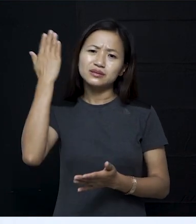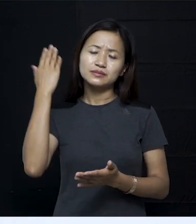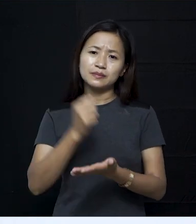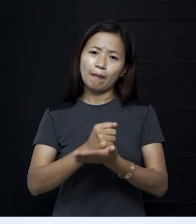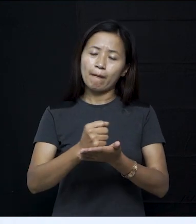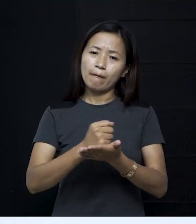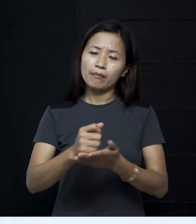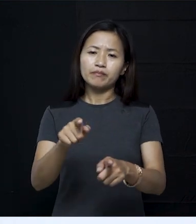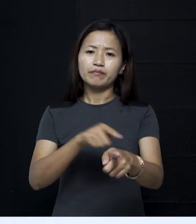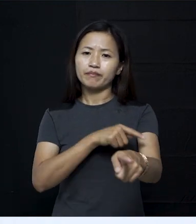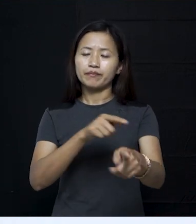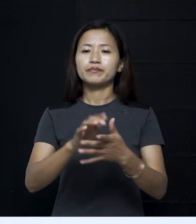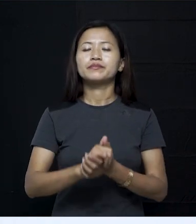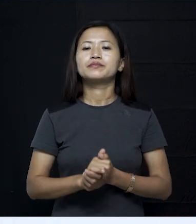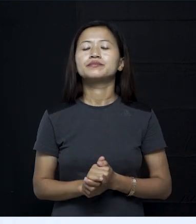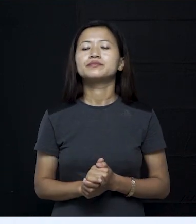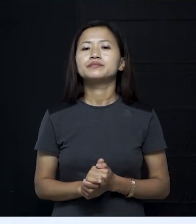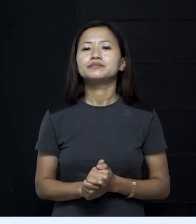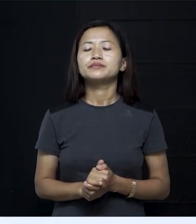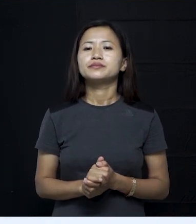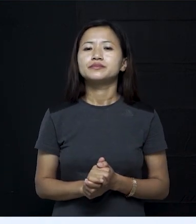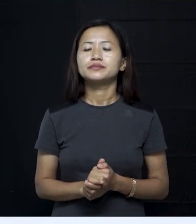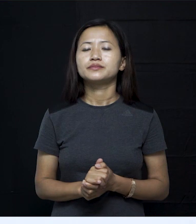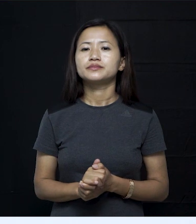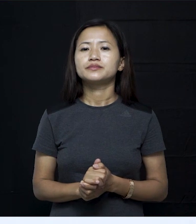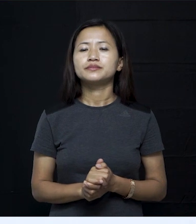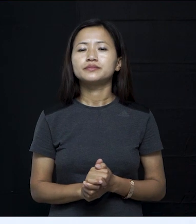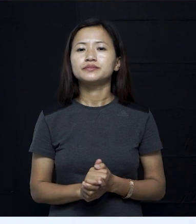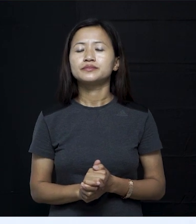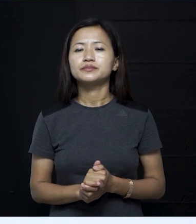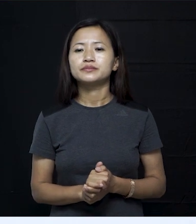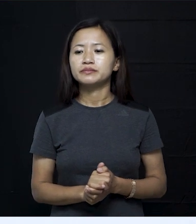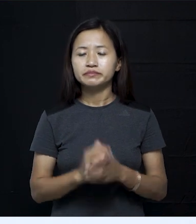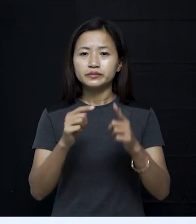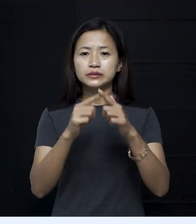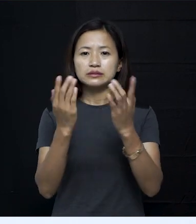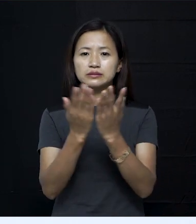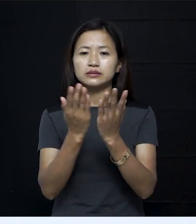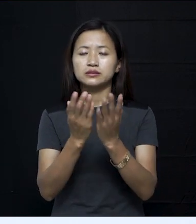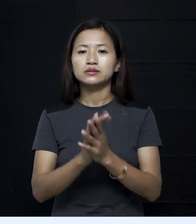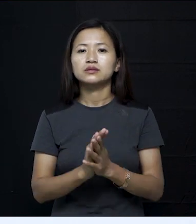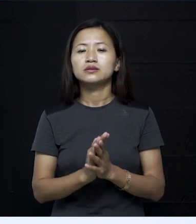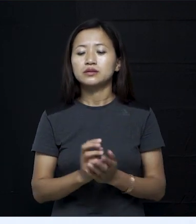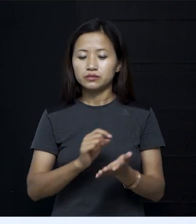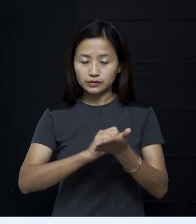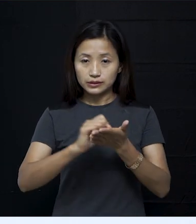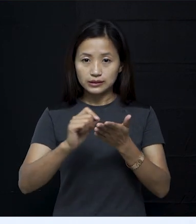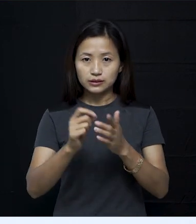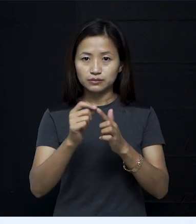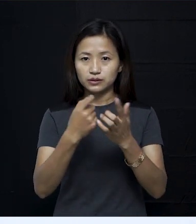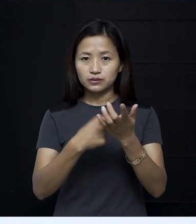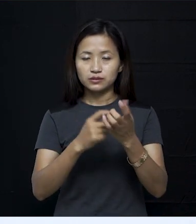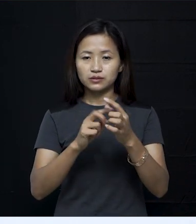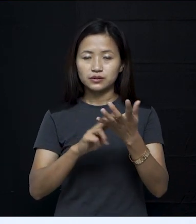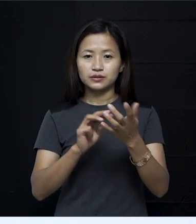farming. Now the first one is, okay, we will call it as, or in your textbook it is written